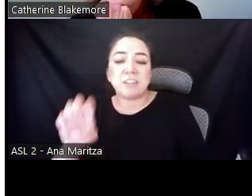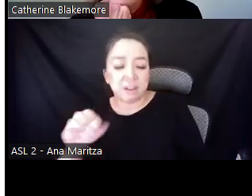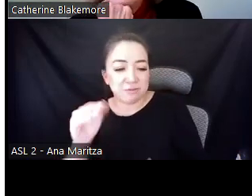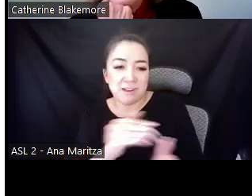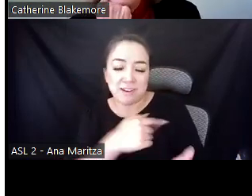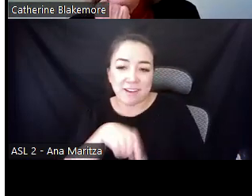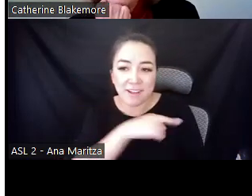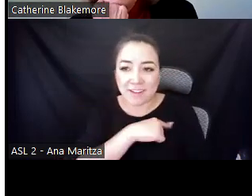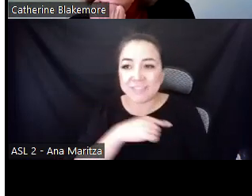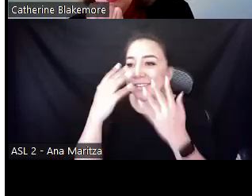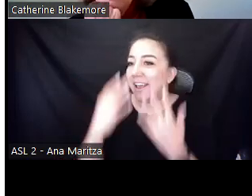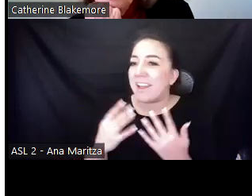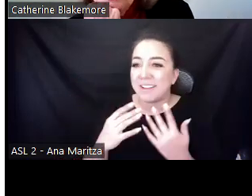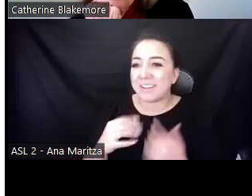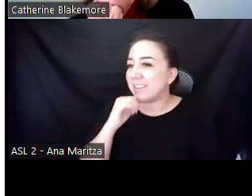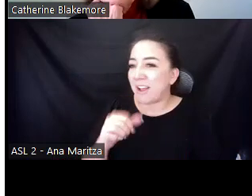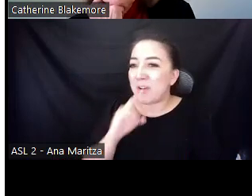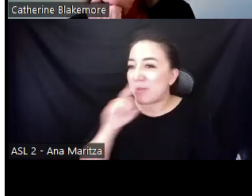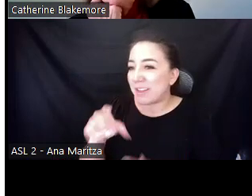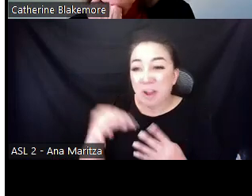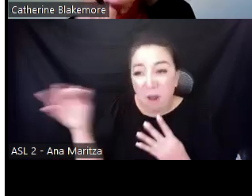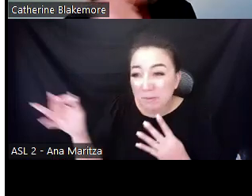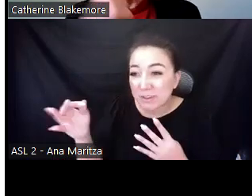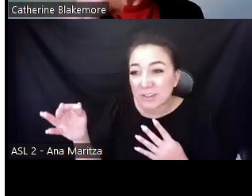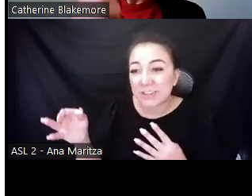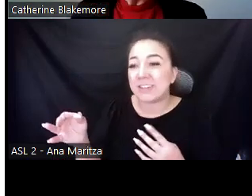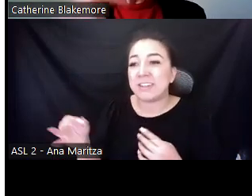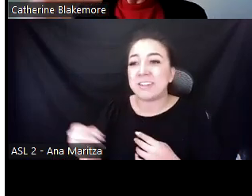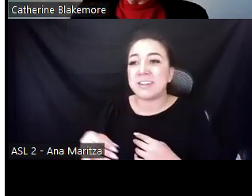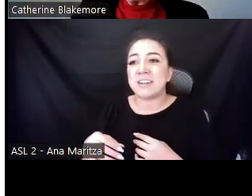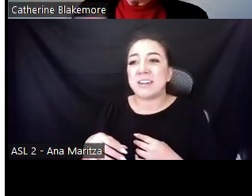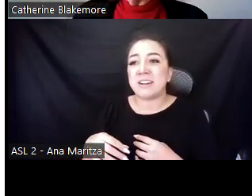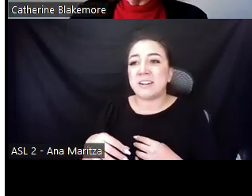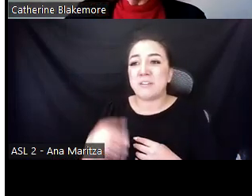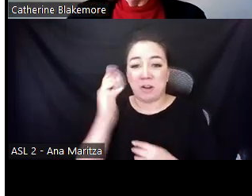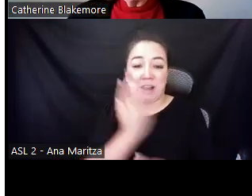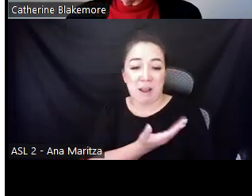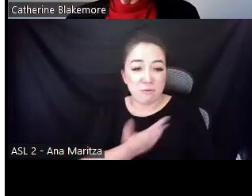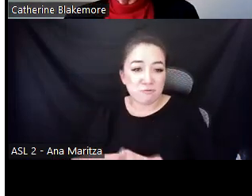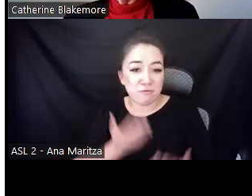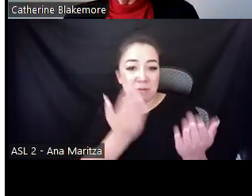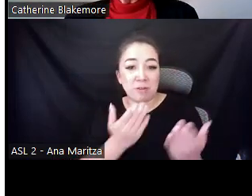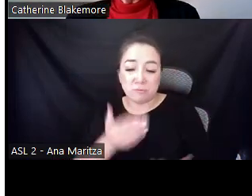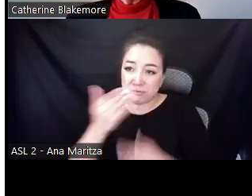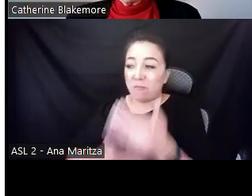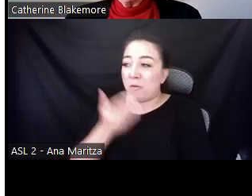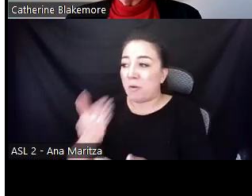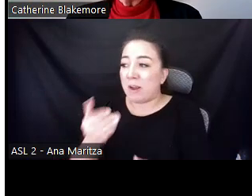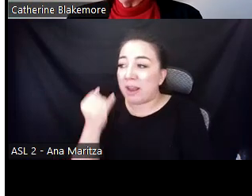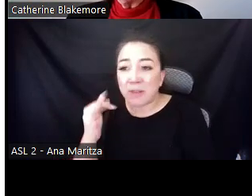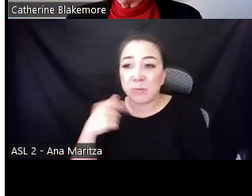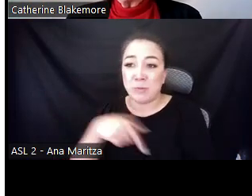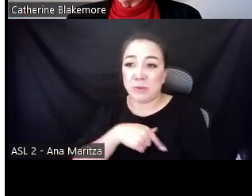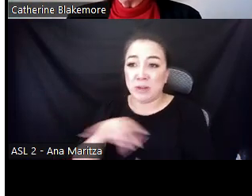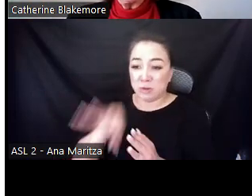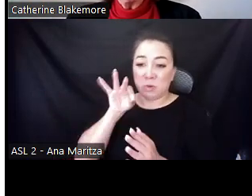that sadly is not really an option, that that for our recommendations to move forward, if we chose to